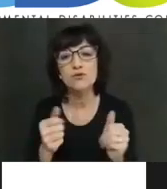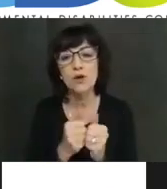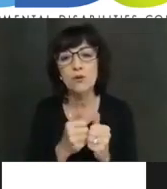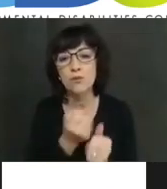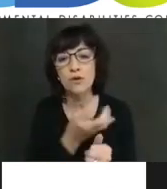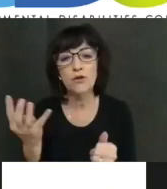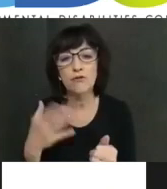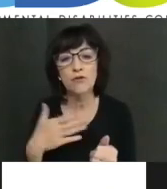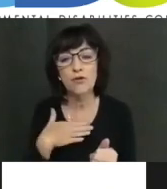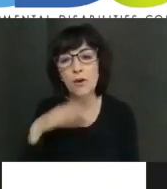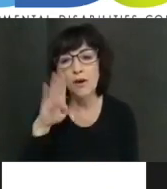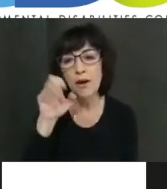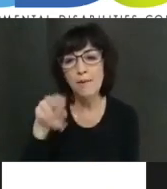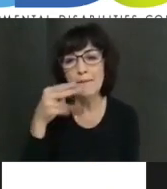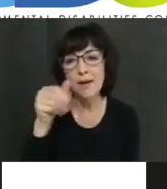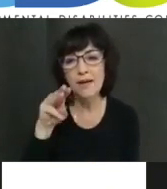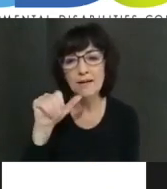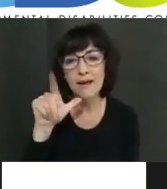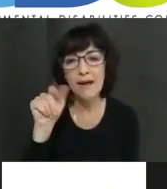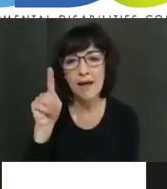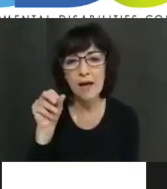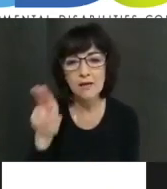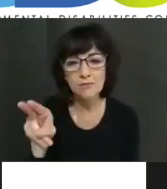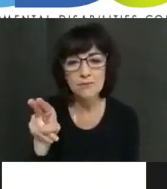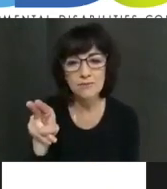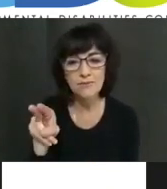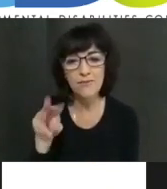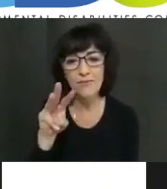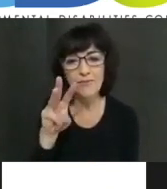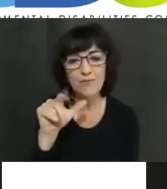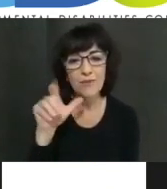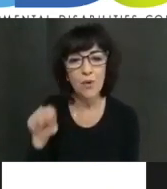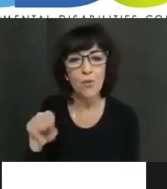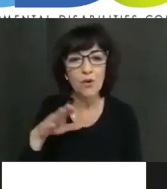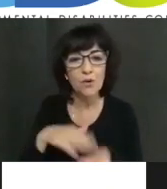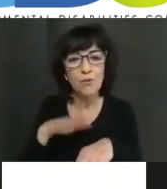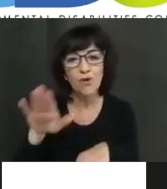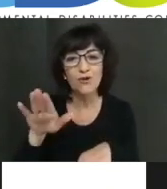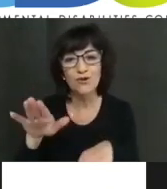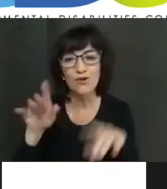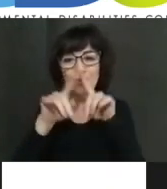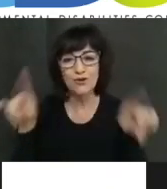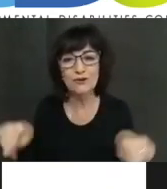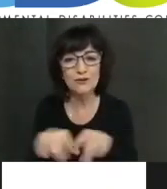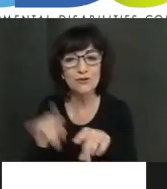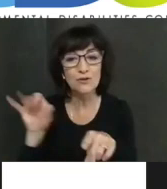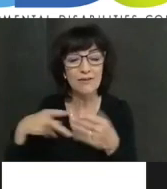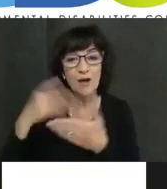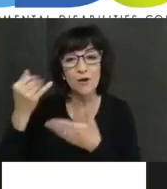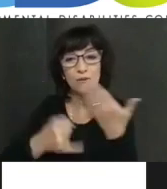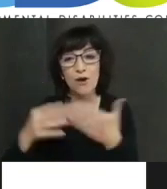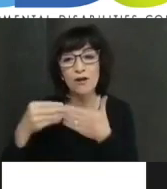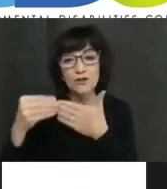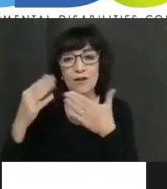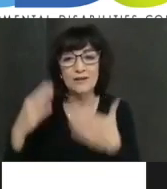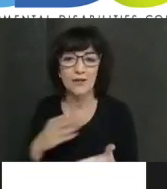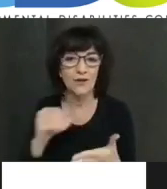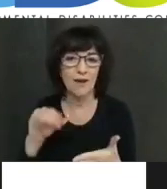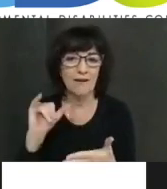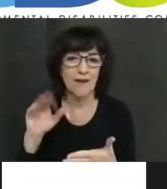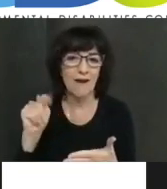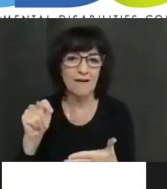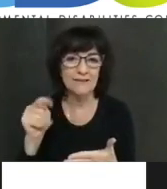Ben Hamilton, also known as William on your screen. William Ben is our project leader and our IT expert on how